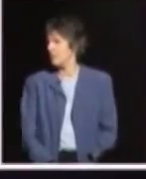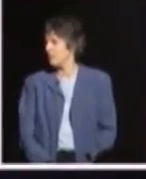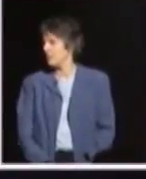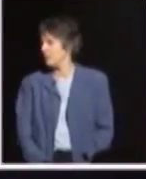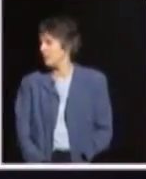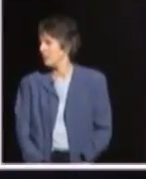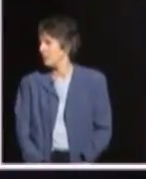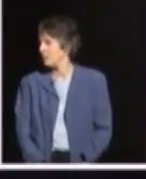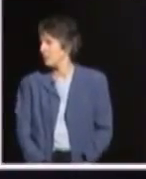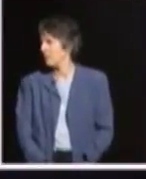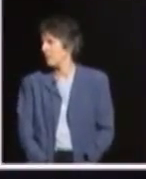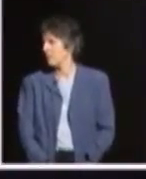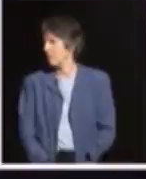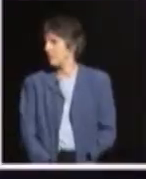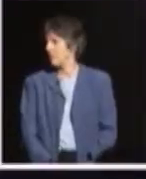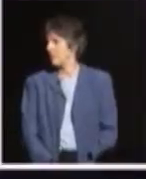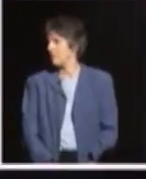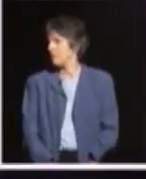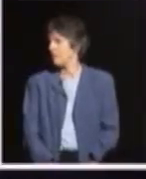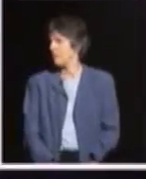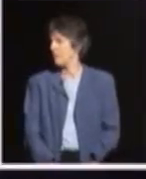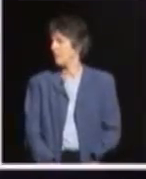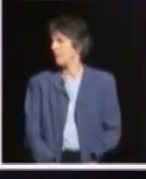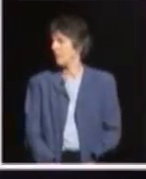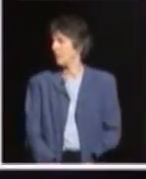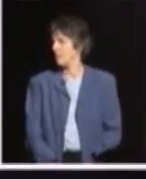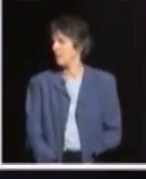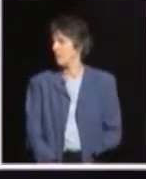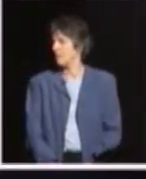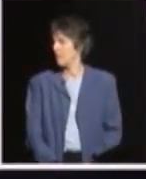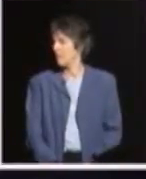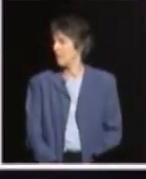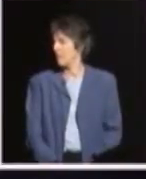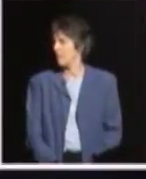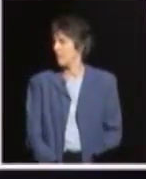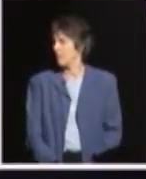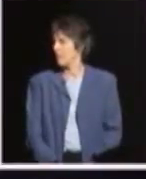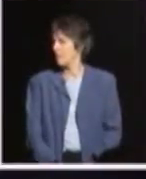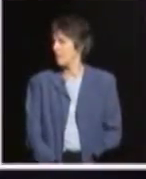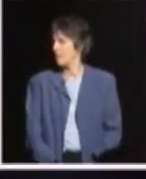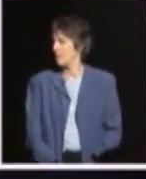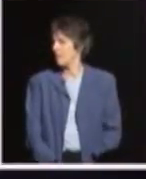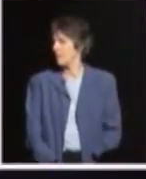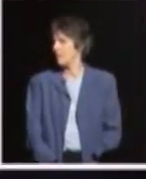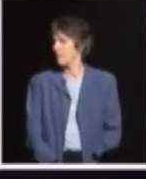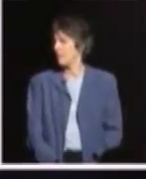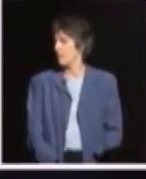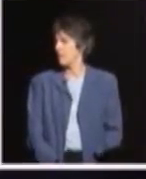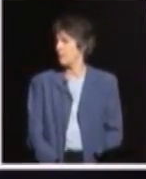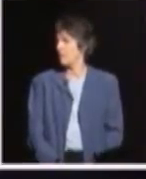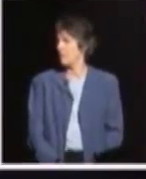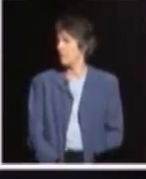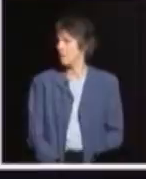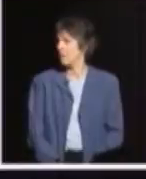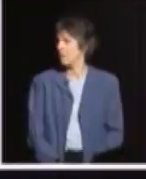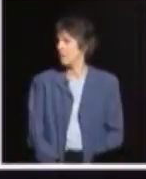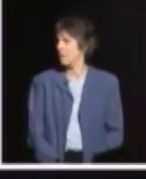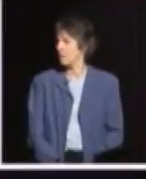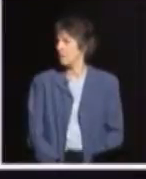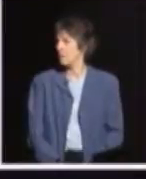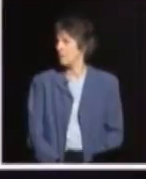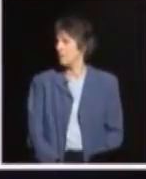you're in the waiting room, you know, and the TV is not loud, audible, where you can hear it, and you're trying to read the